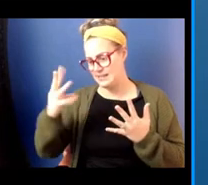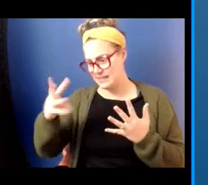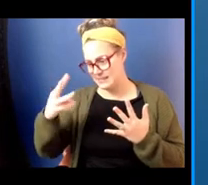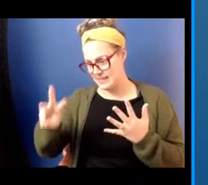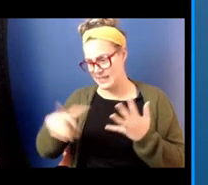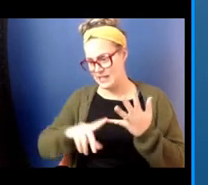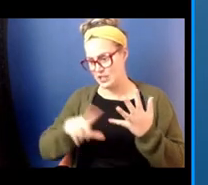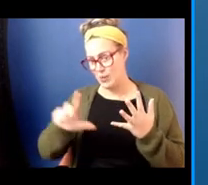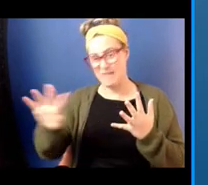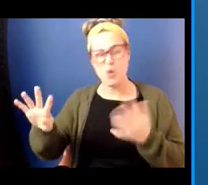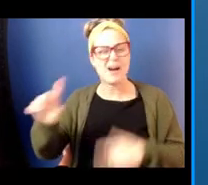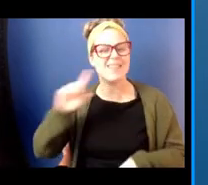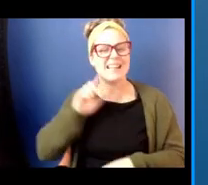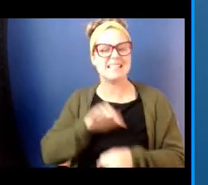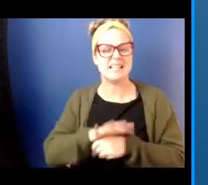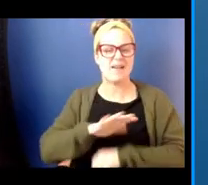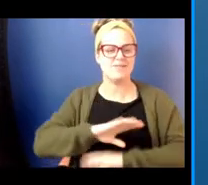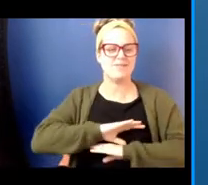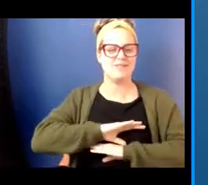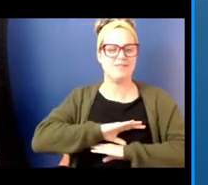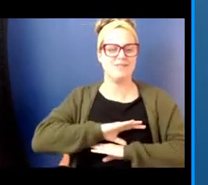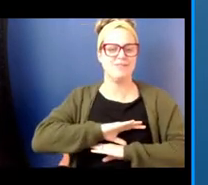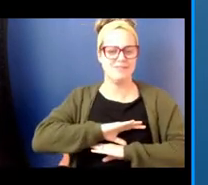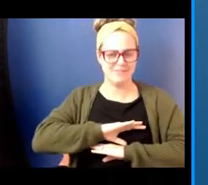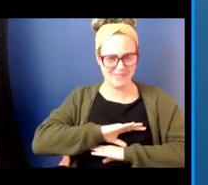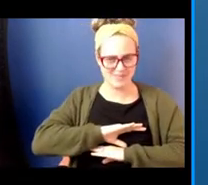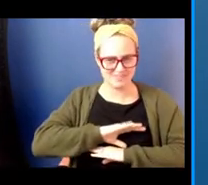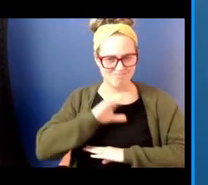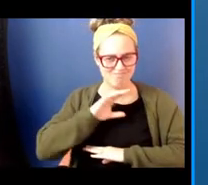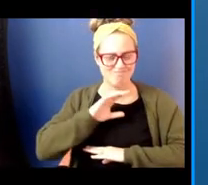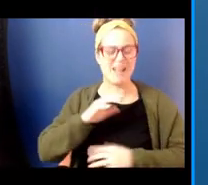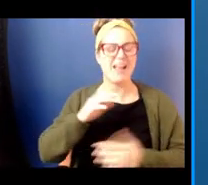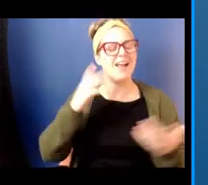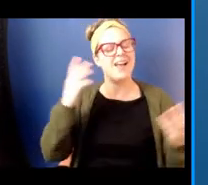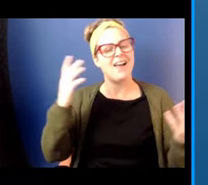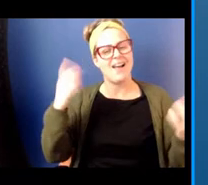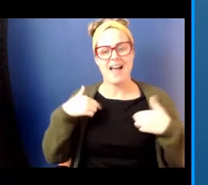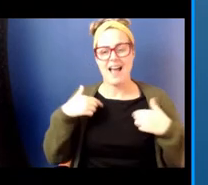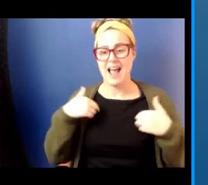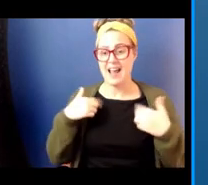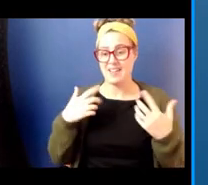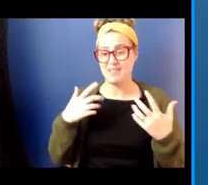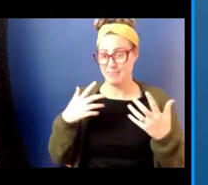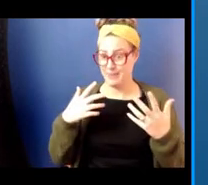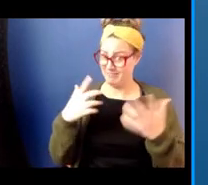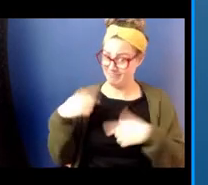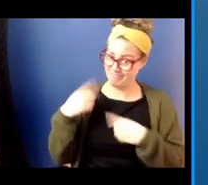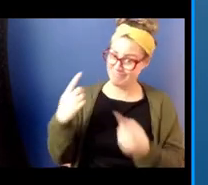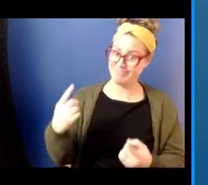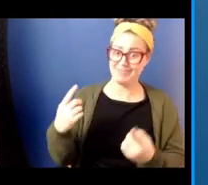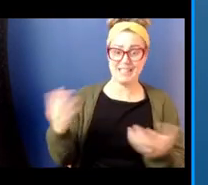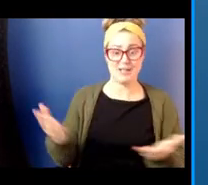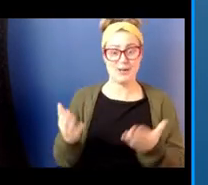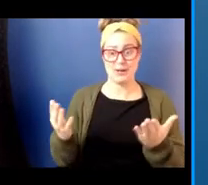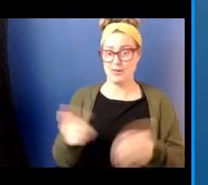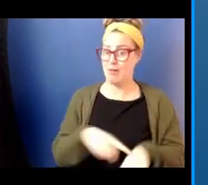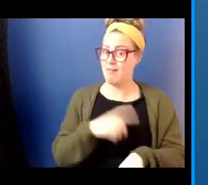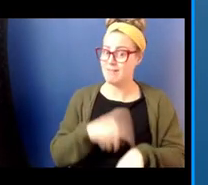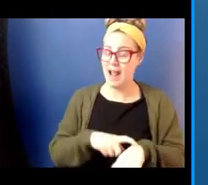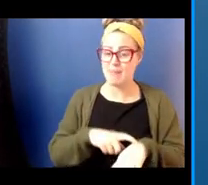that but I'm gonna tell you something in shape in this calendar this one is going to speak to